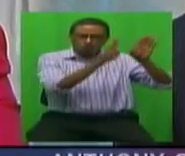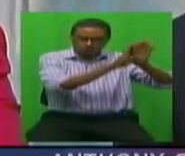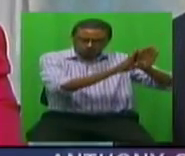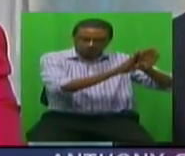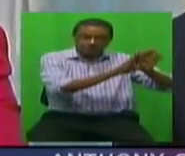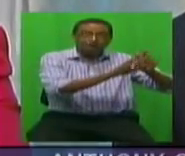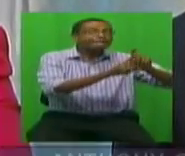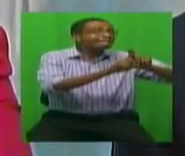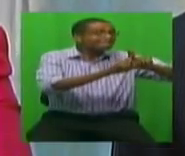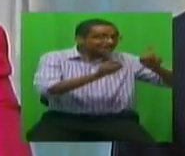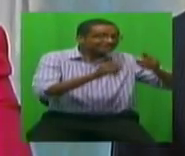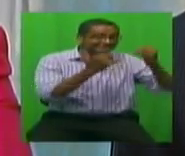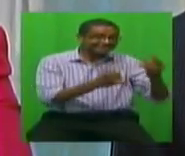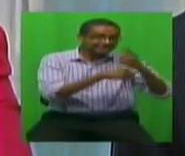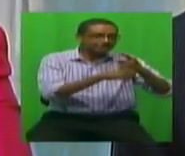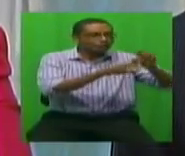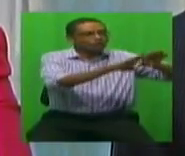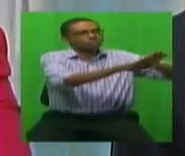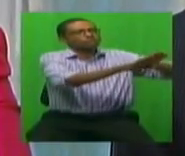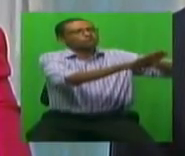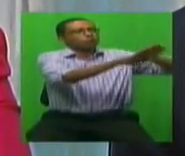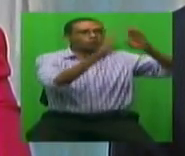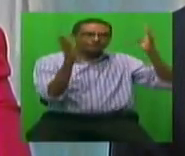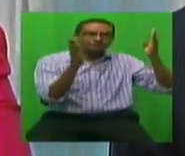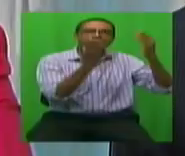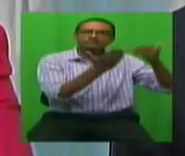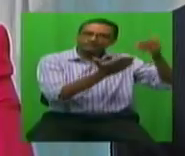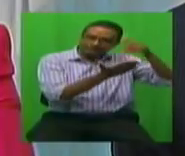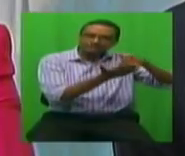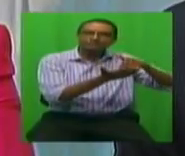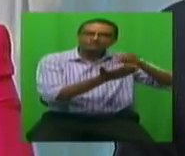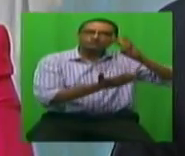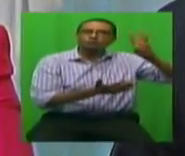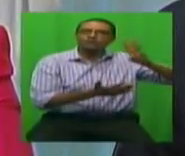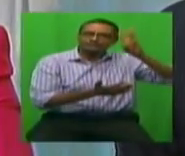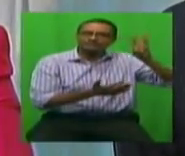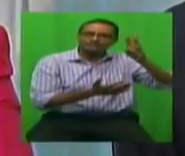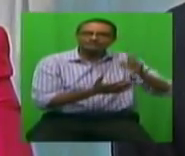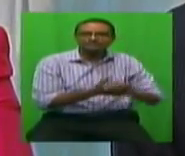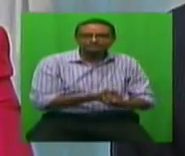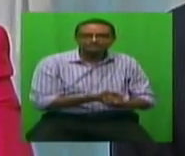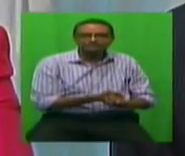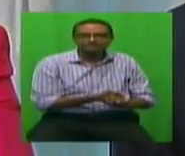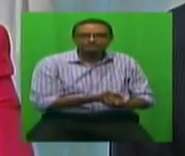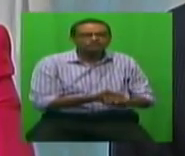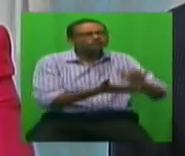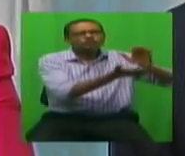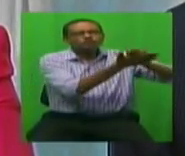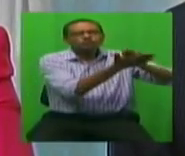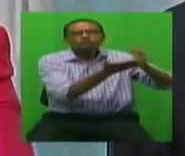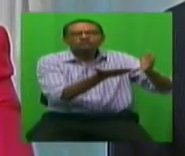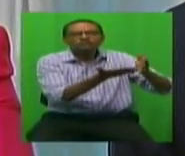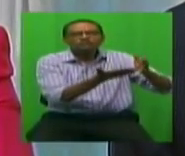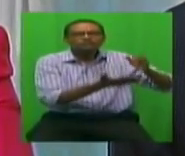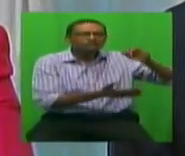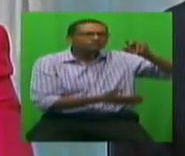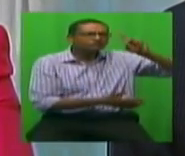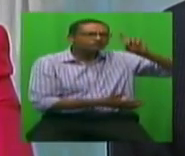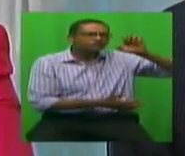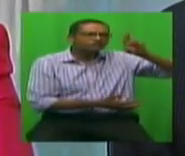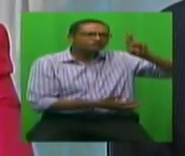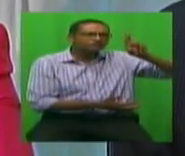been reopened today, Wednesday, the 24th of October. And these schools are the Durham